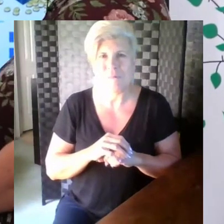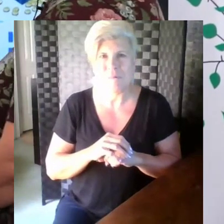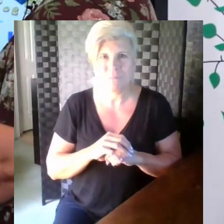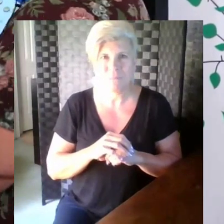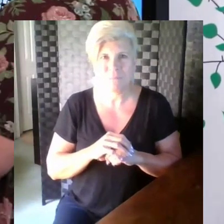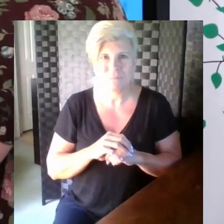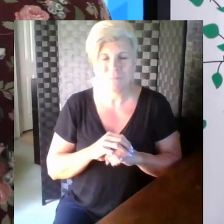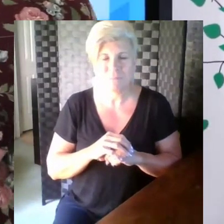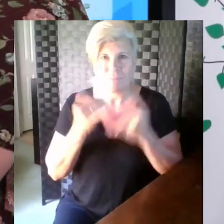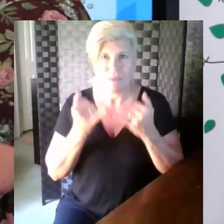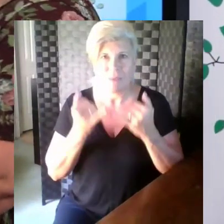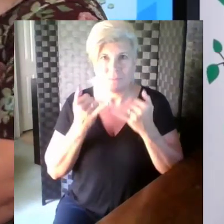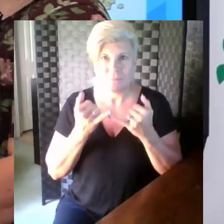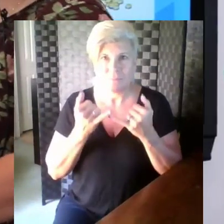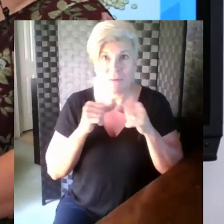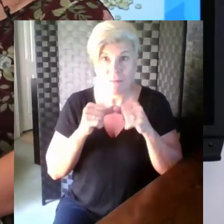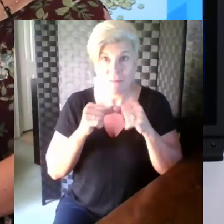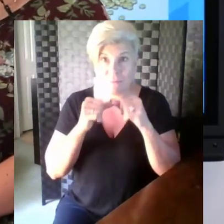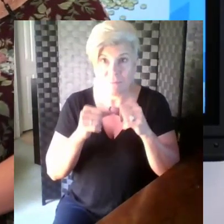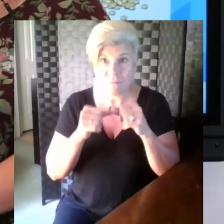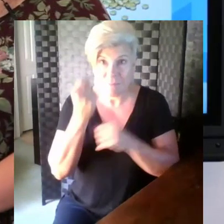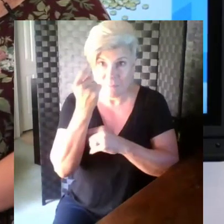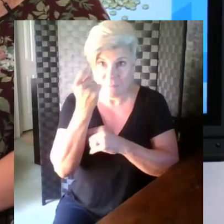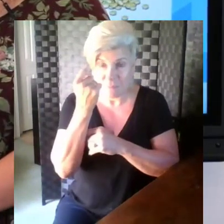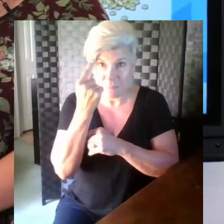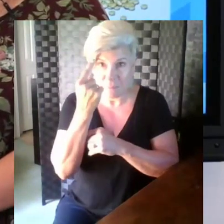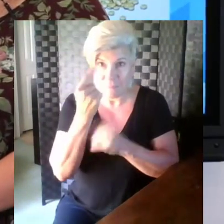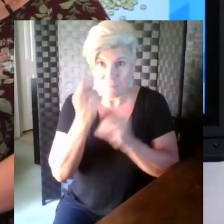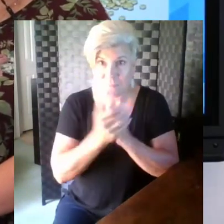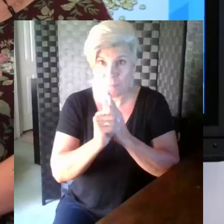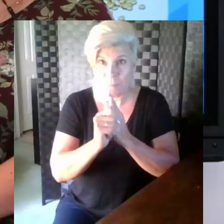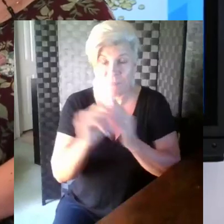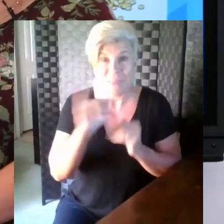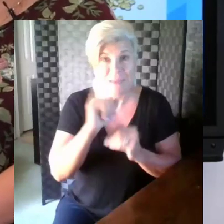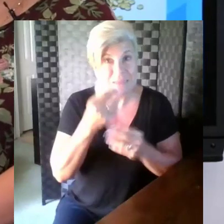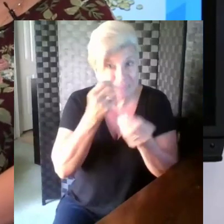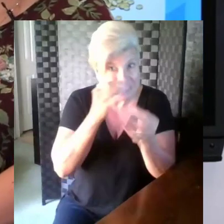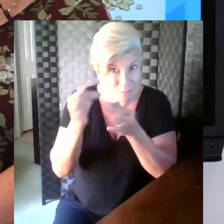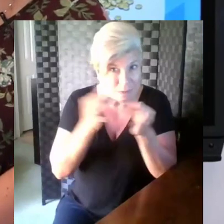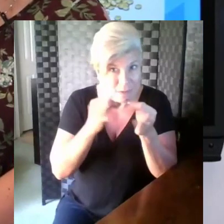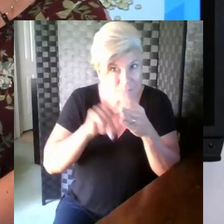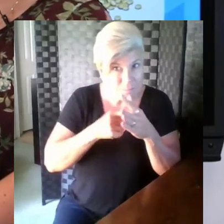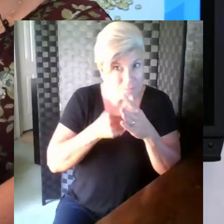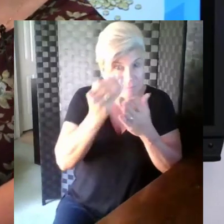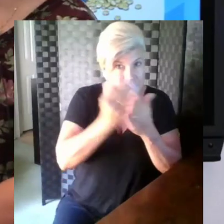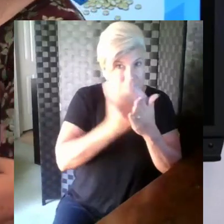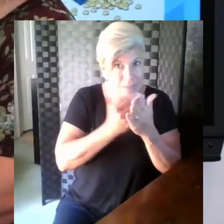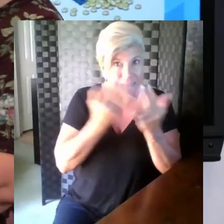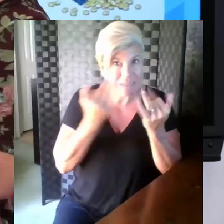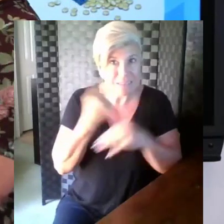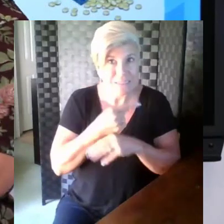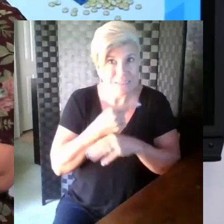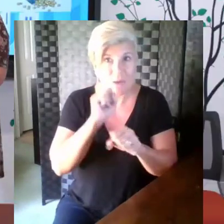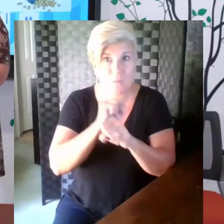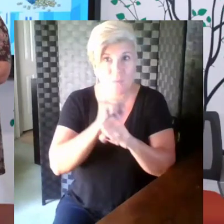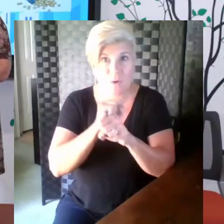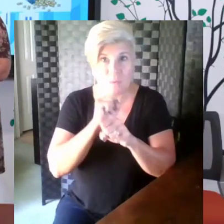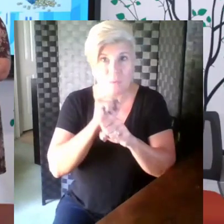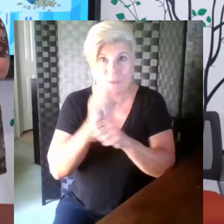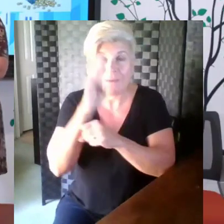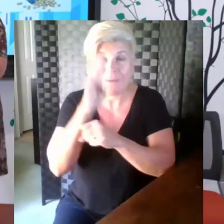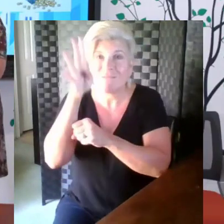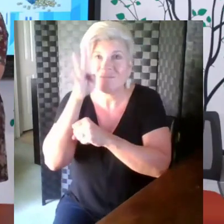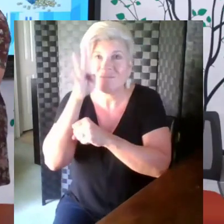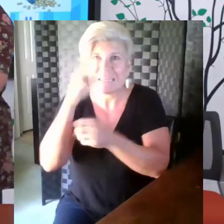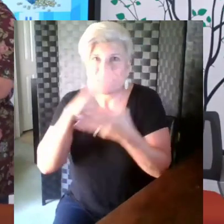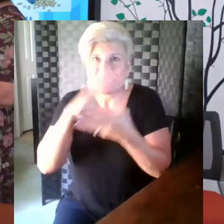All right, now we are going on to our comprehension skill. And like I told you at the beginning of the lesson, today we're working with a